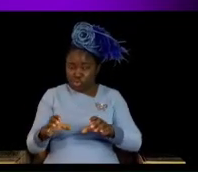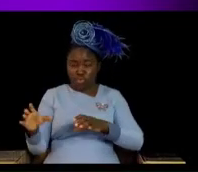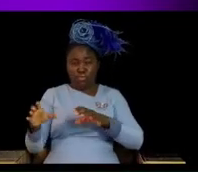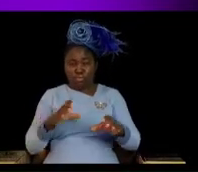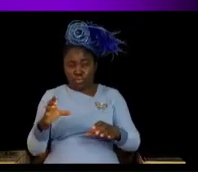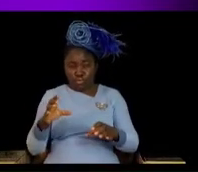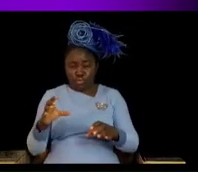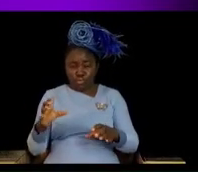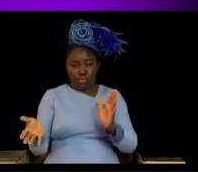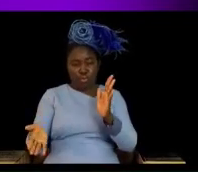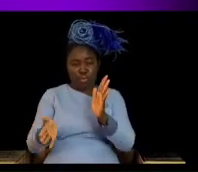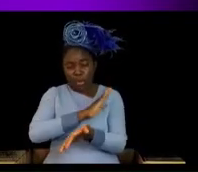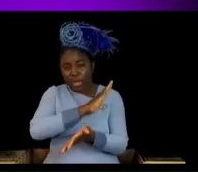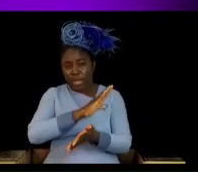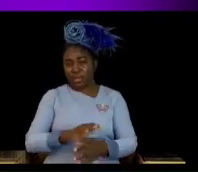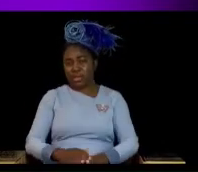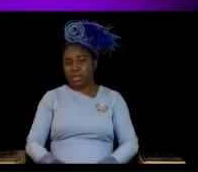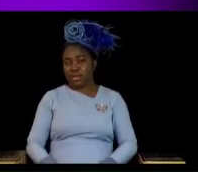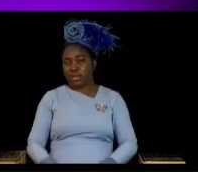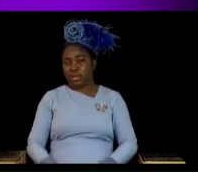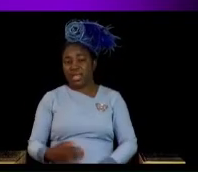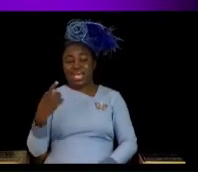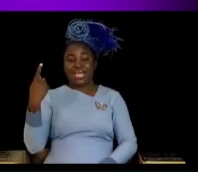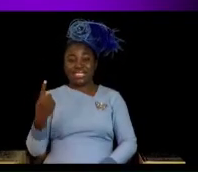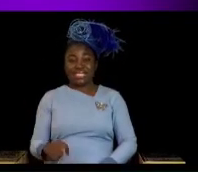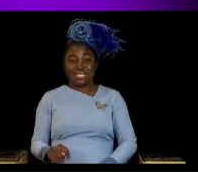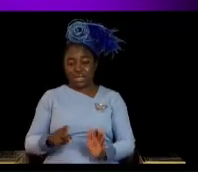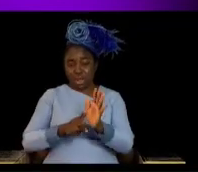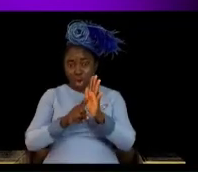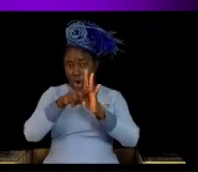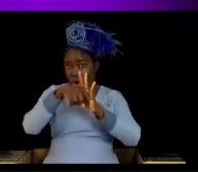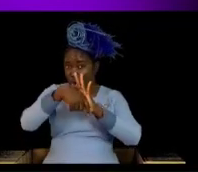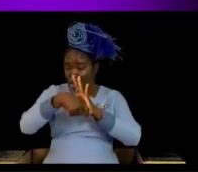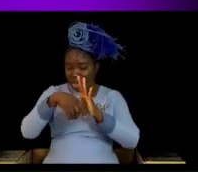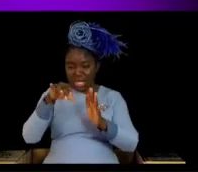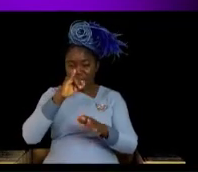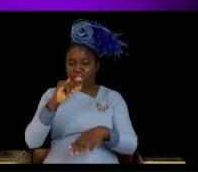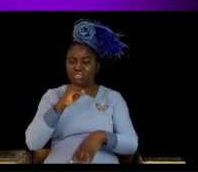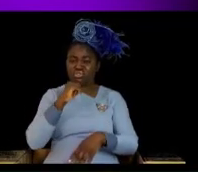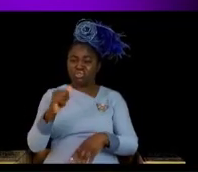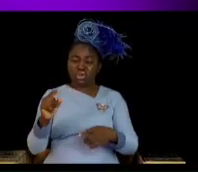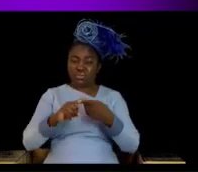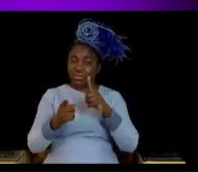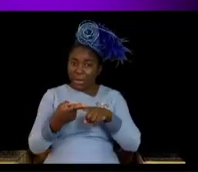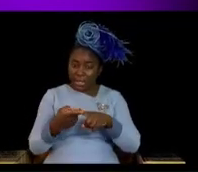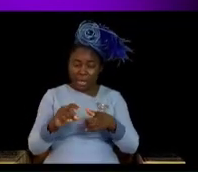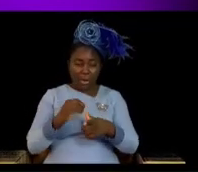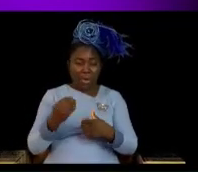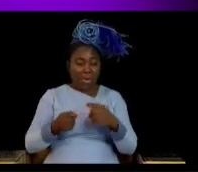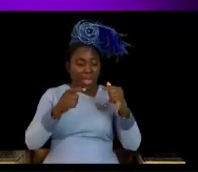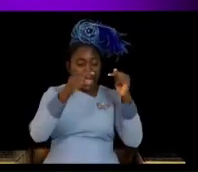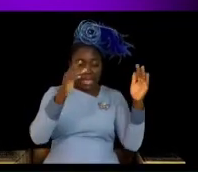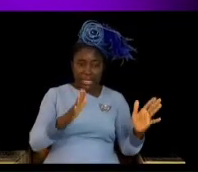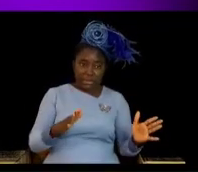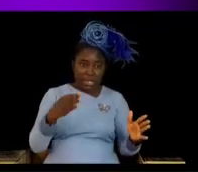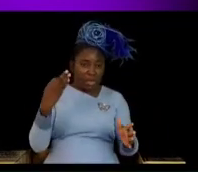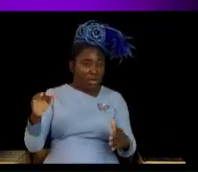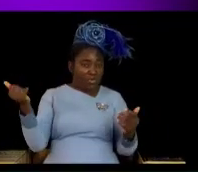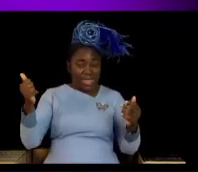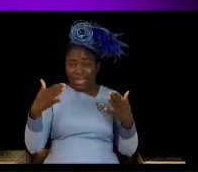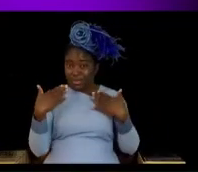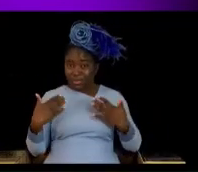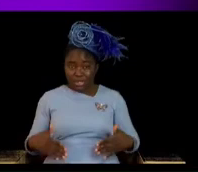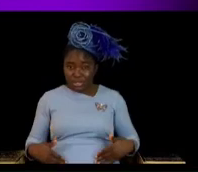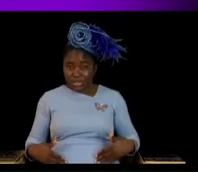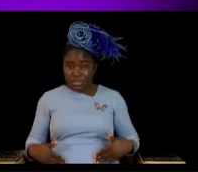Se lakoko. The clock is not an enemy of any, it's not a friend or enemy of anybody. It's just working. Kisi ota tabi ore ni keni.